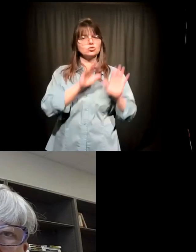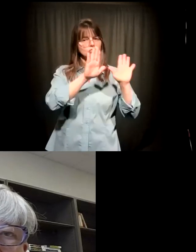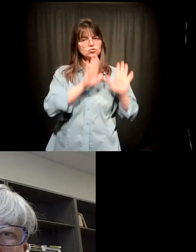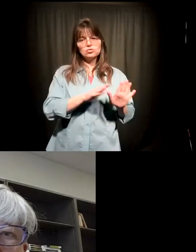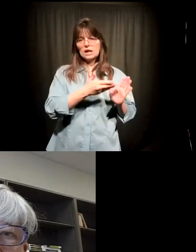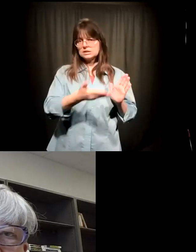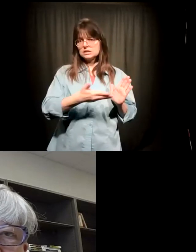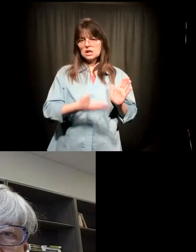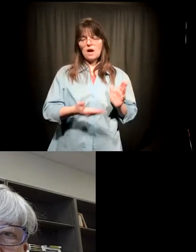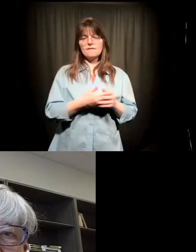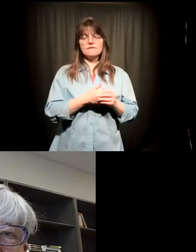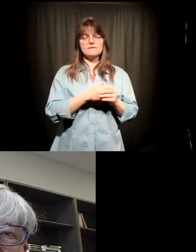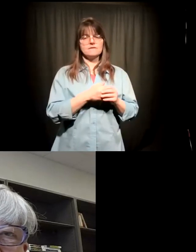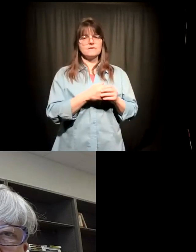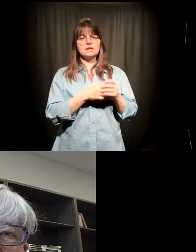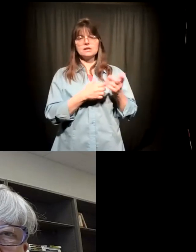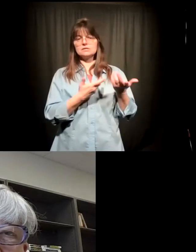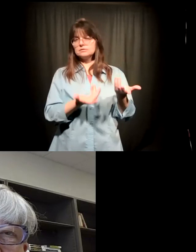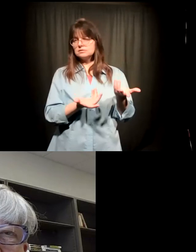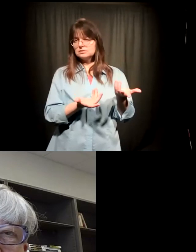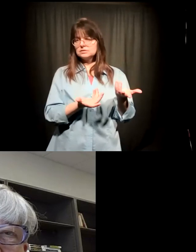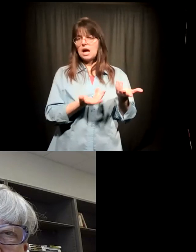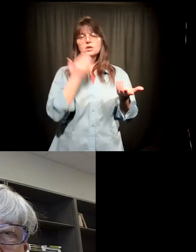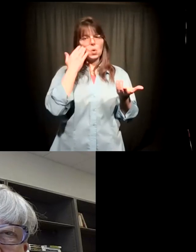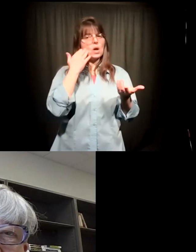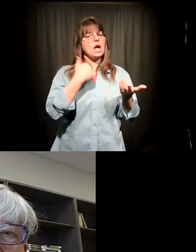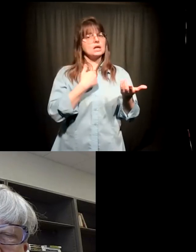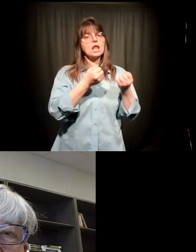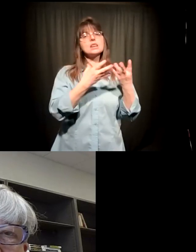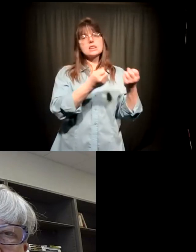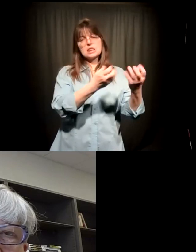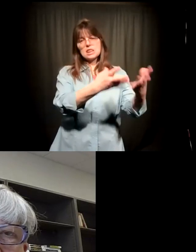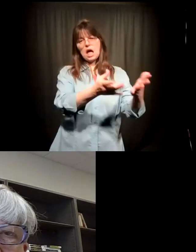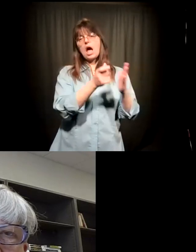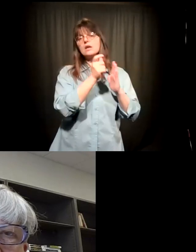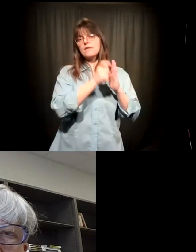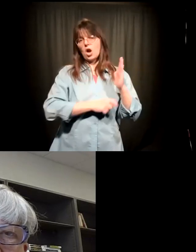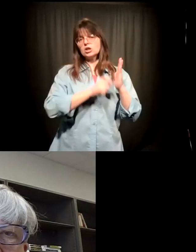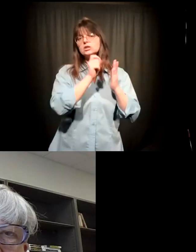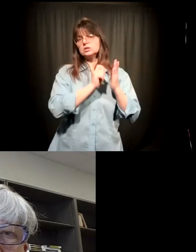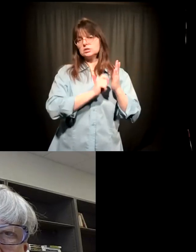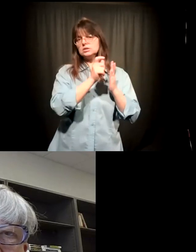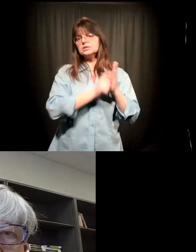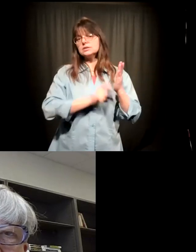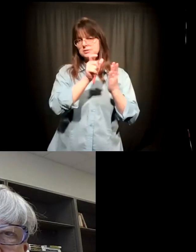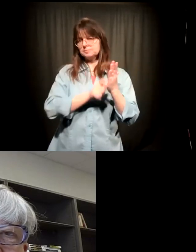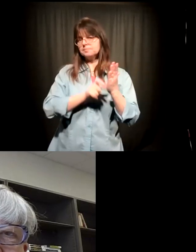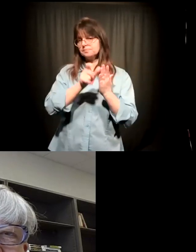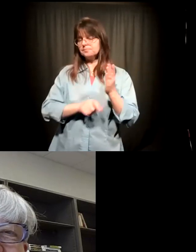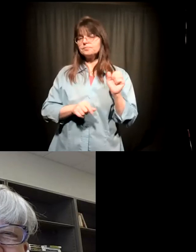I mean, one of my favorite writers is John Lee Clark, who is also deafblind. So he's writing more from a deafblind perspective, but